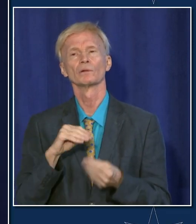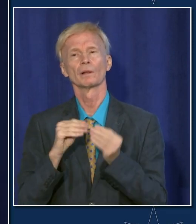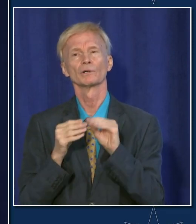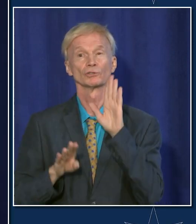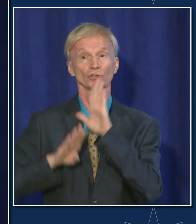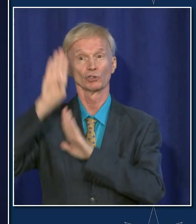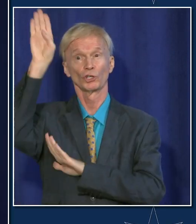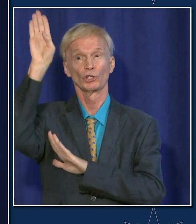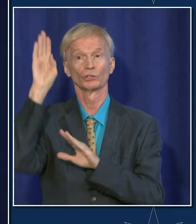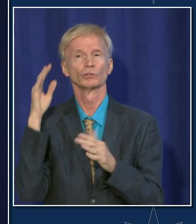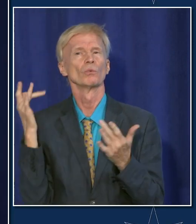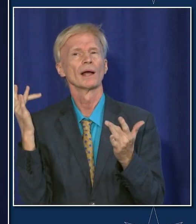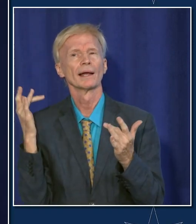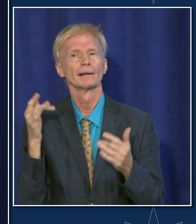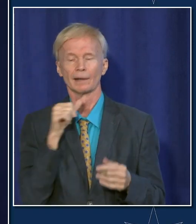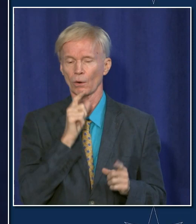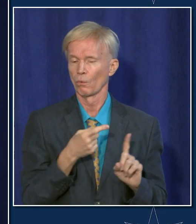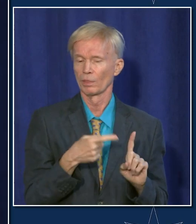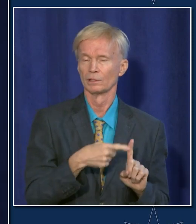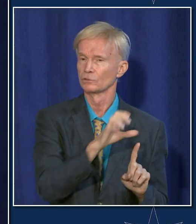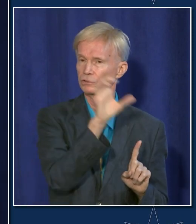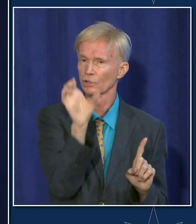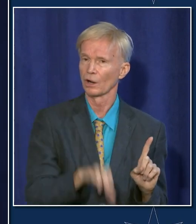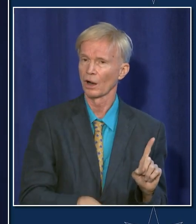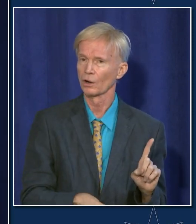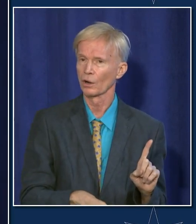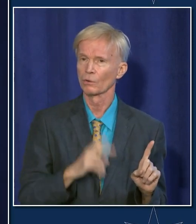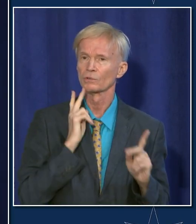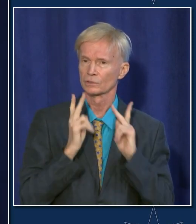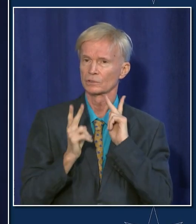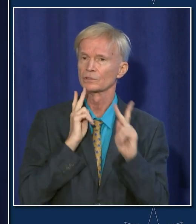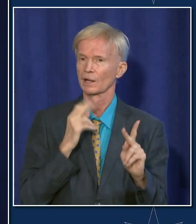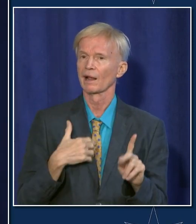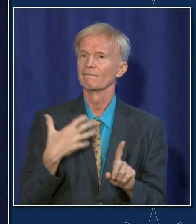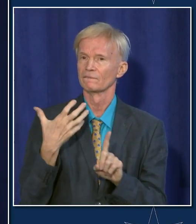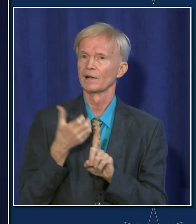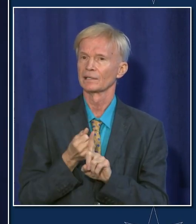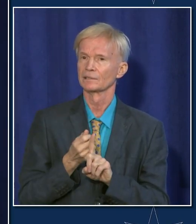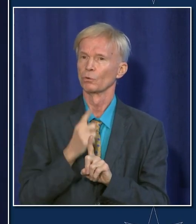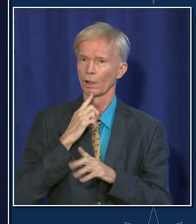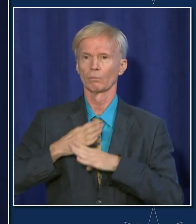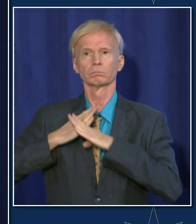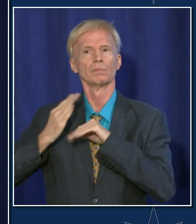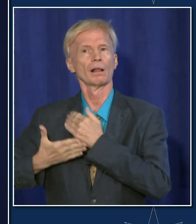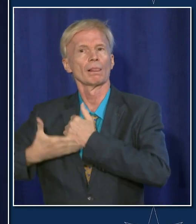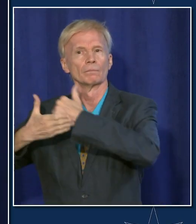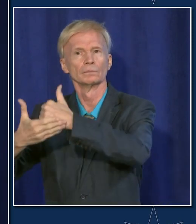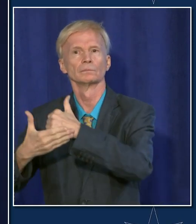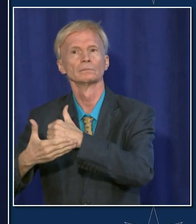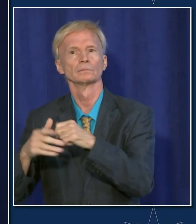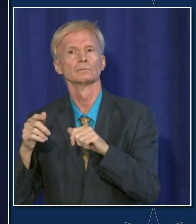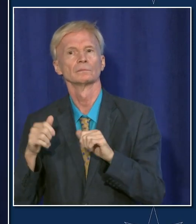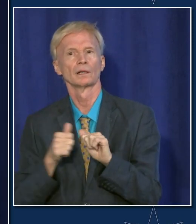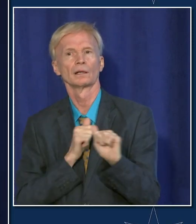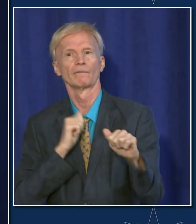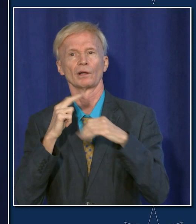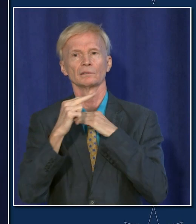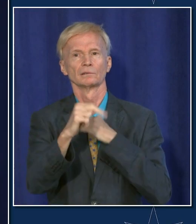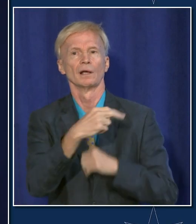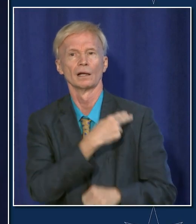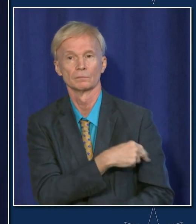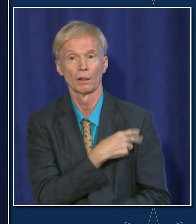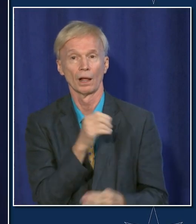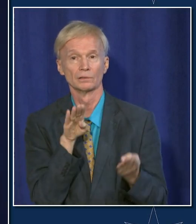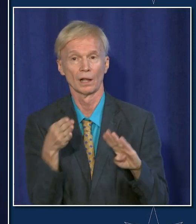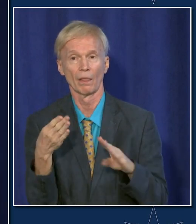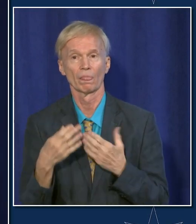not just here in Chicago that we're seeing vaccines really protect people, especially against hospitalization and death. This is